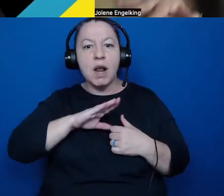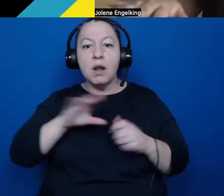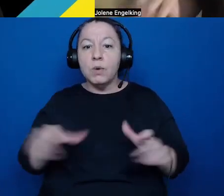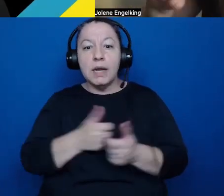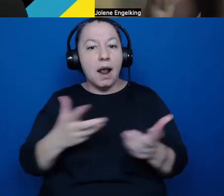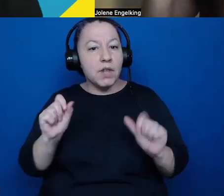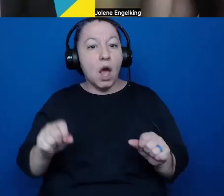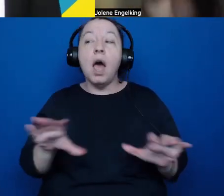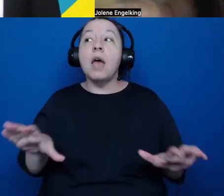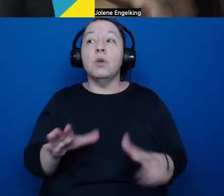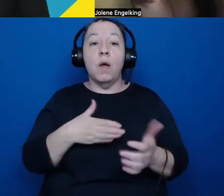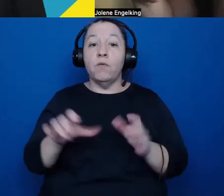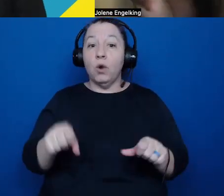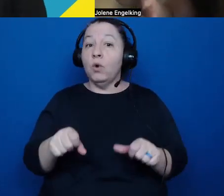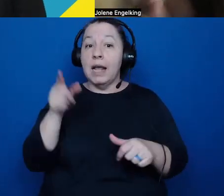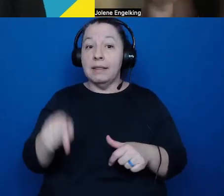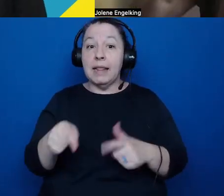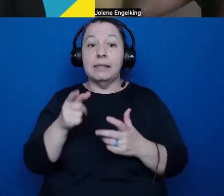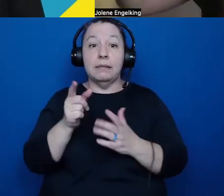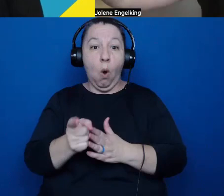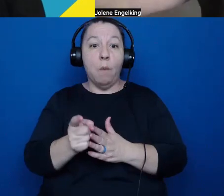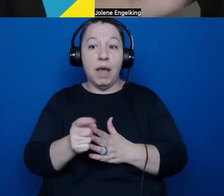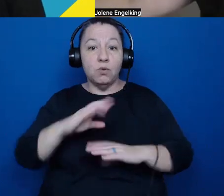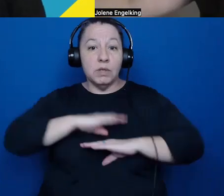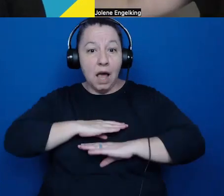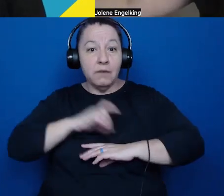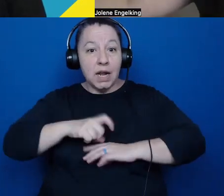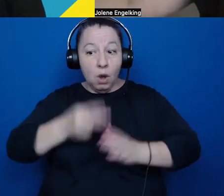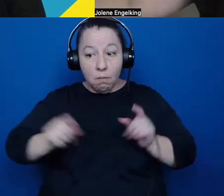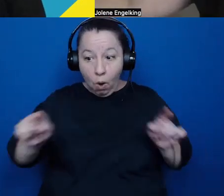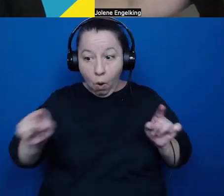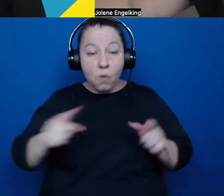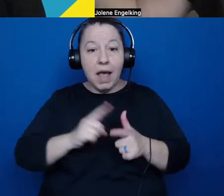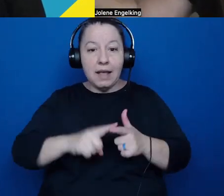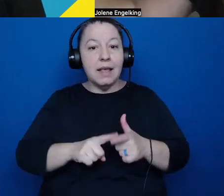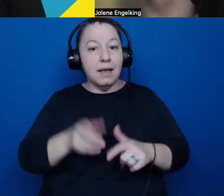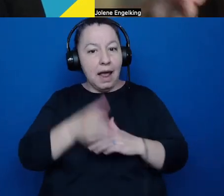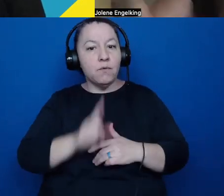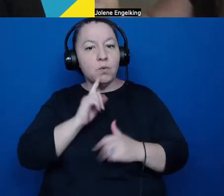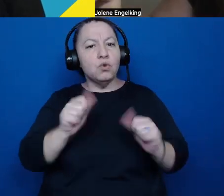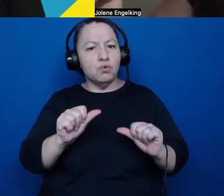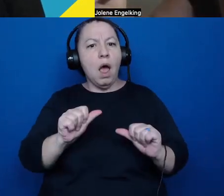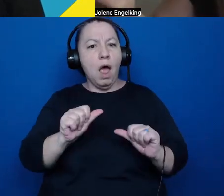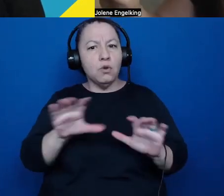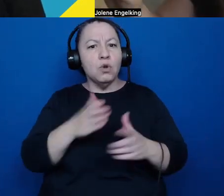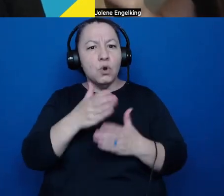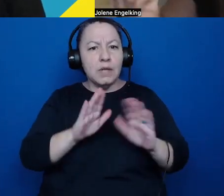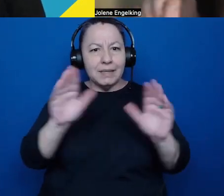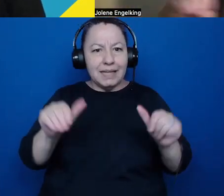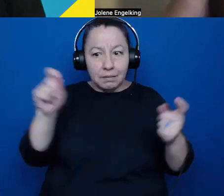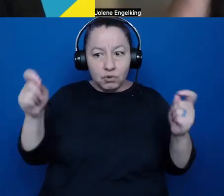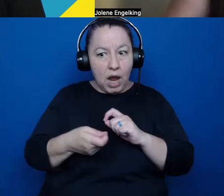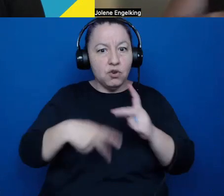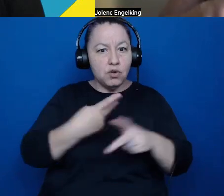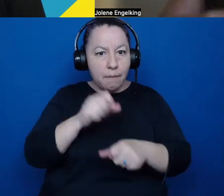did what I could in the moment to meet the needs of both survivors. And then taking afterwards, really trying to do some solid systems change work. And so talking